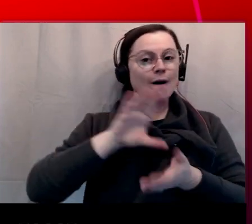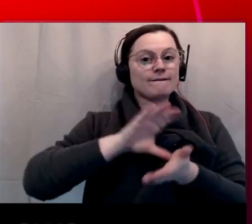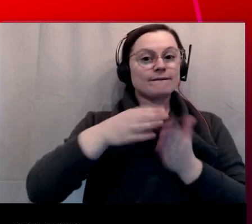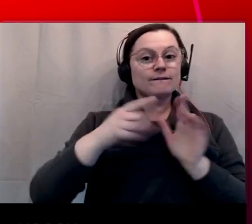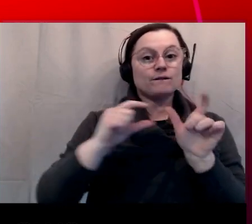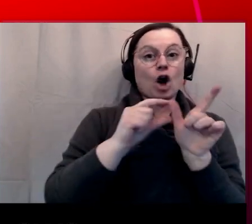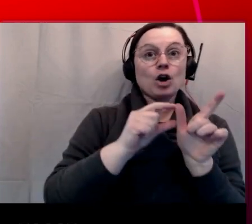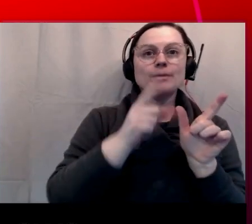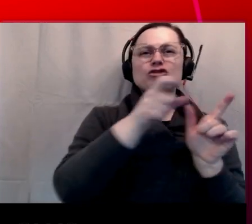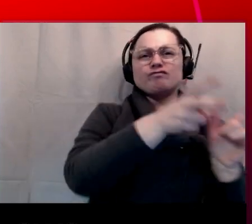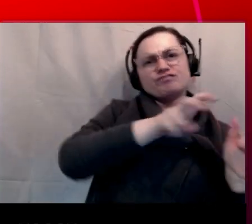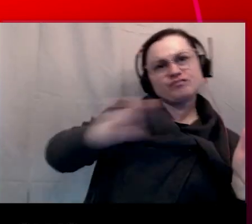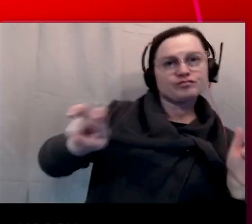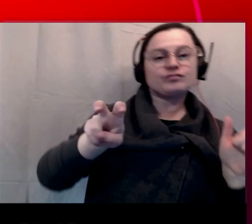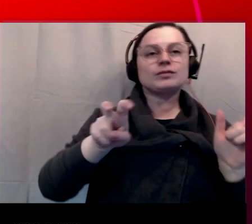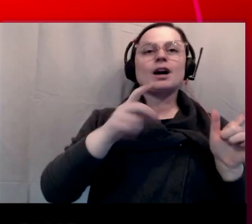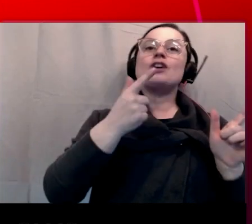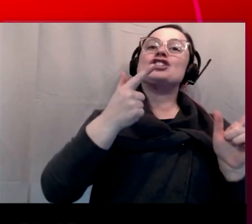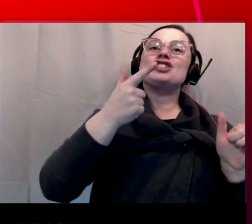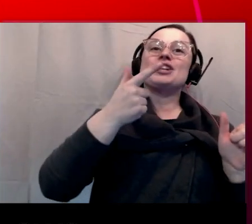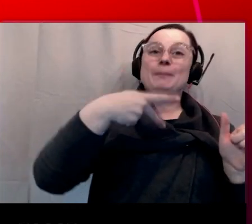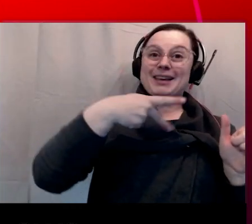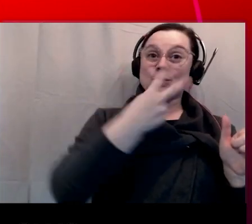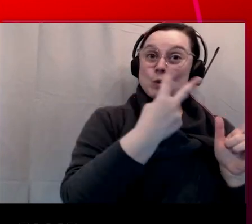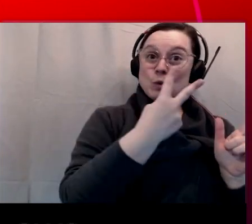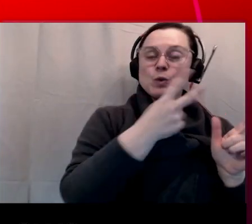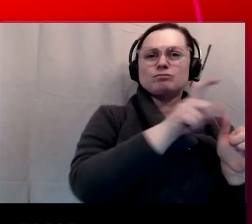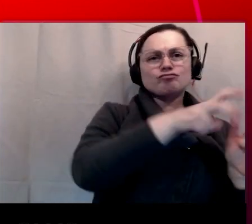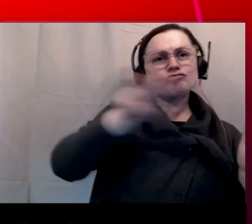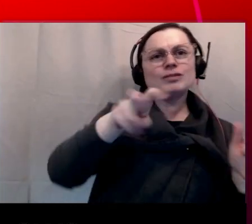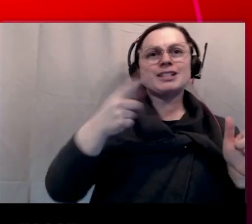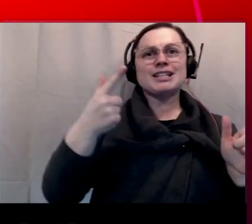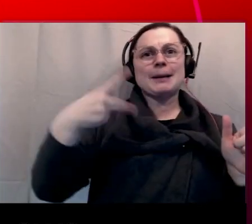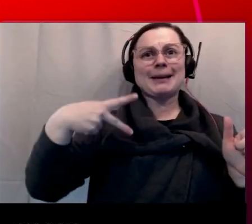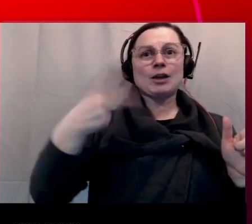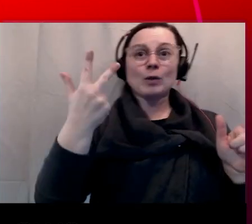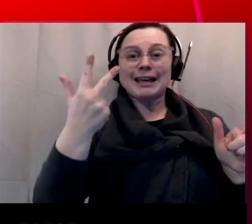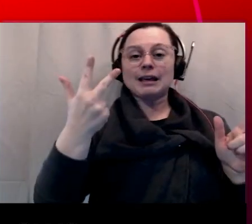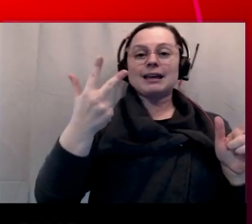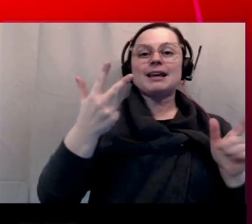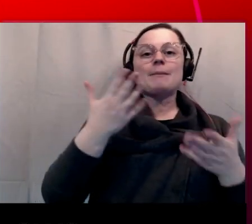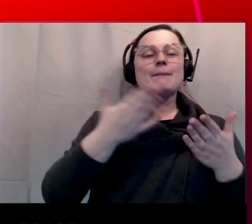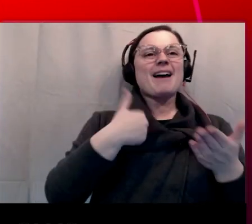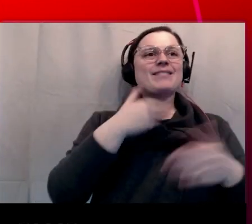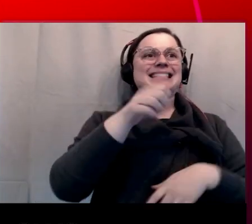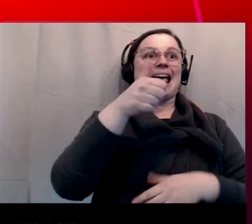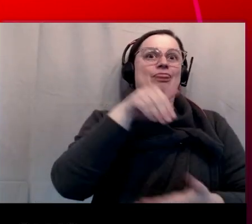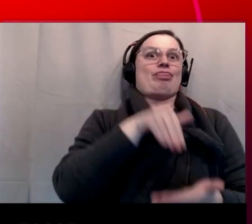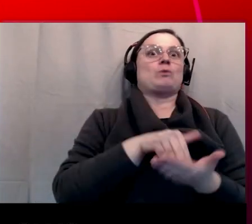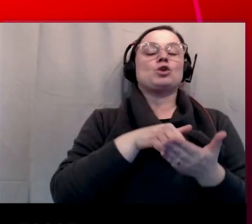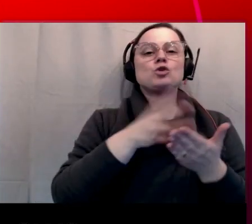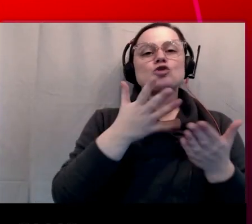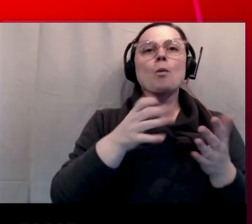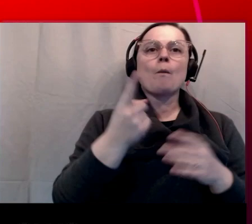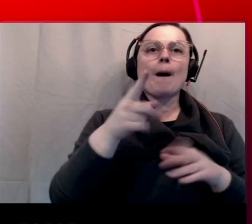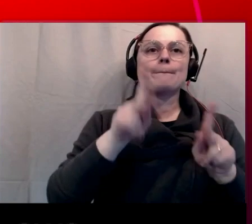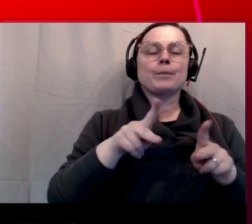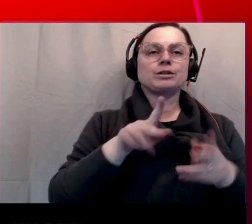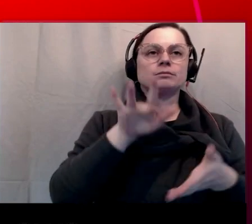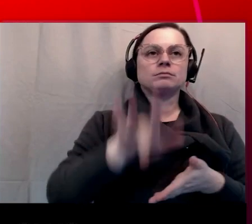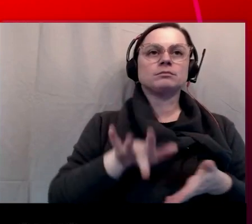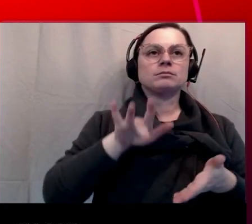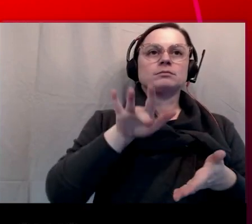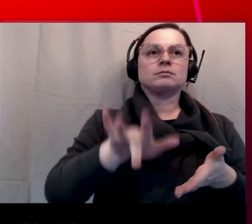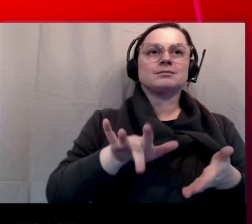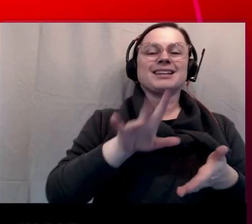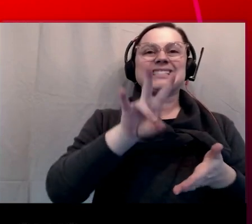GP3 because it uses less than 3,000 IOPS. And you might have 10,000 of these. You don't want someone clicking on the console, going 7 times per instance